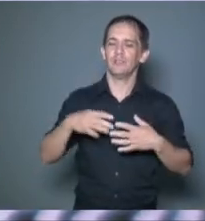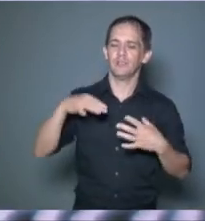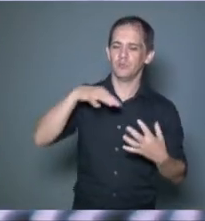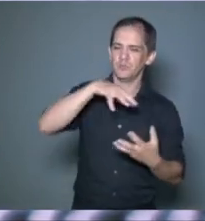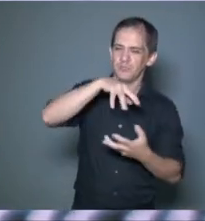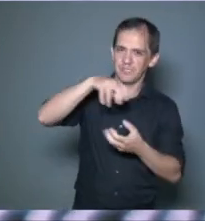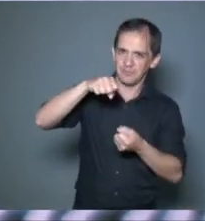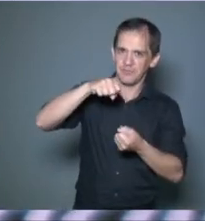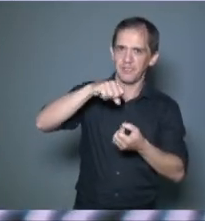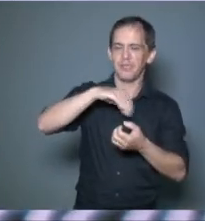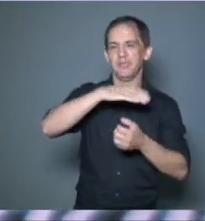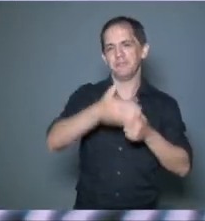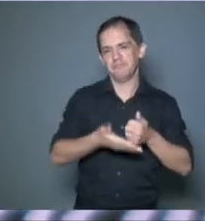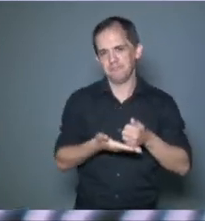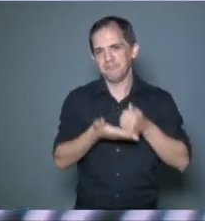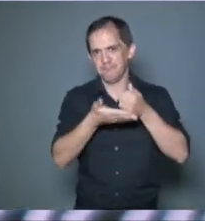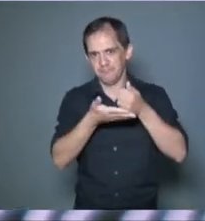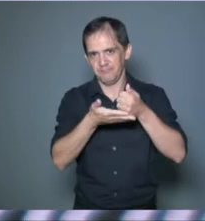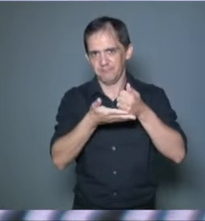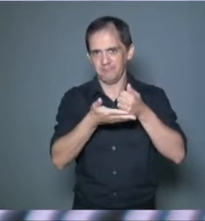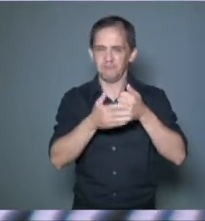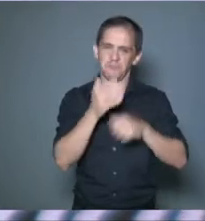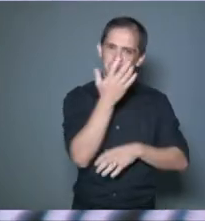about sustainability.